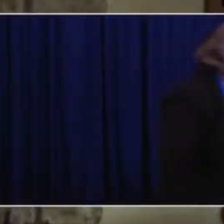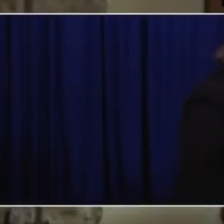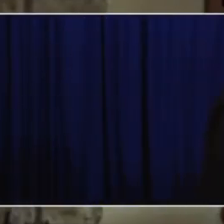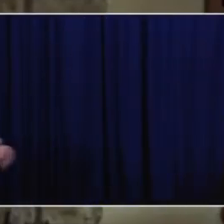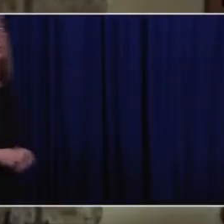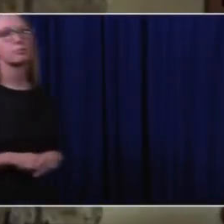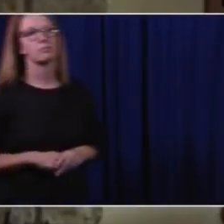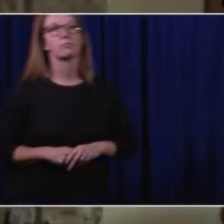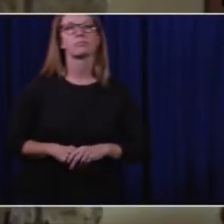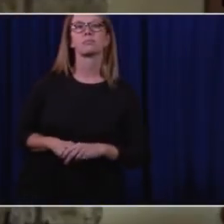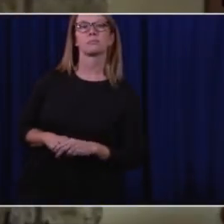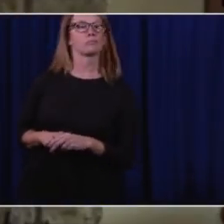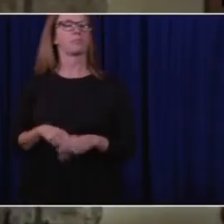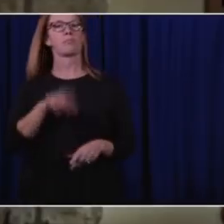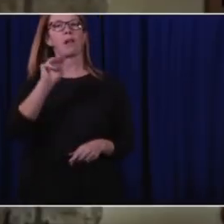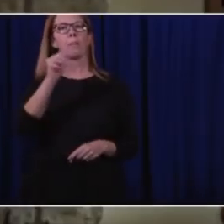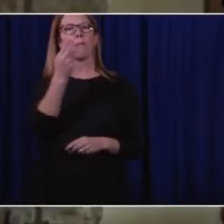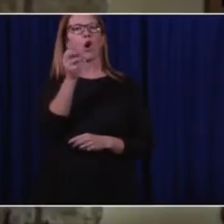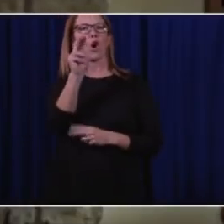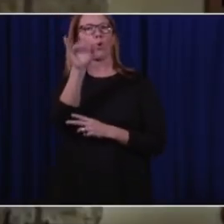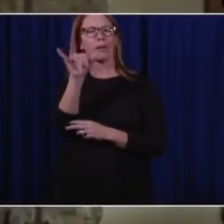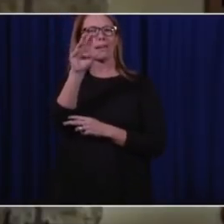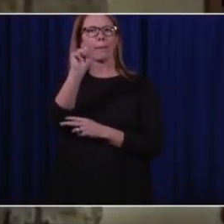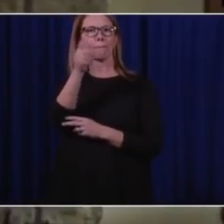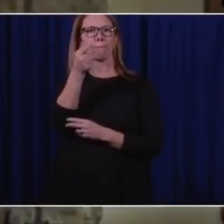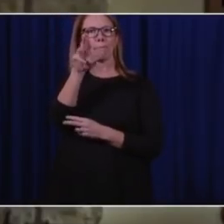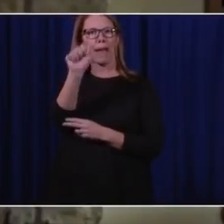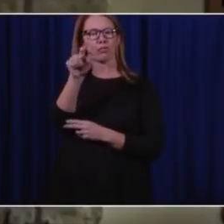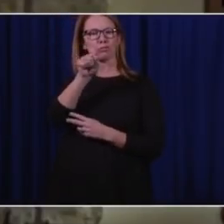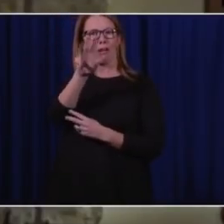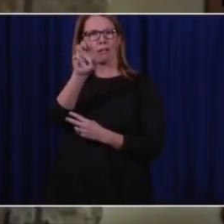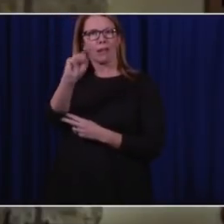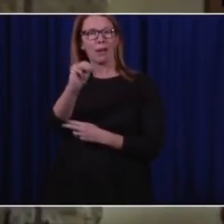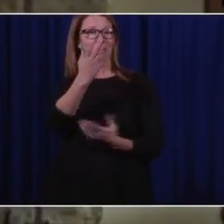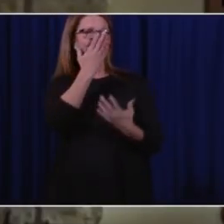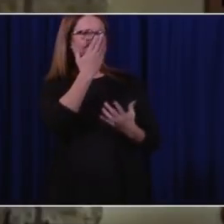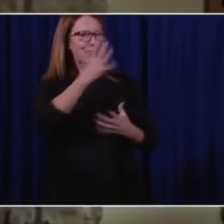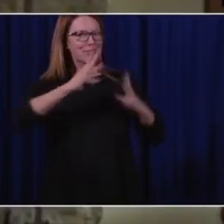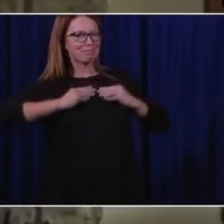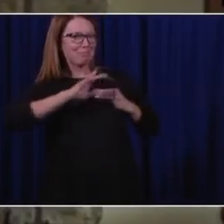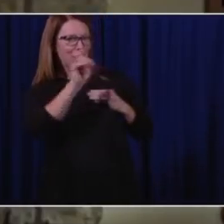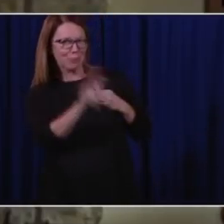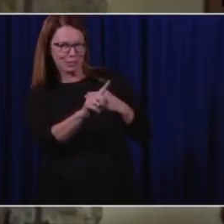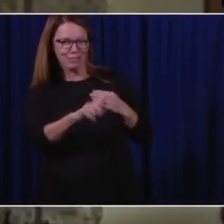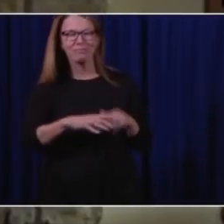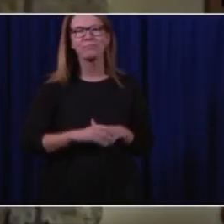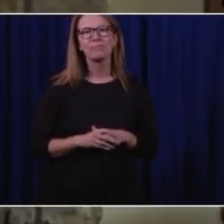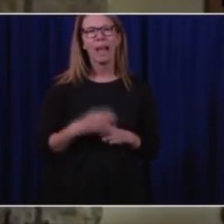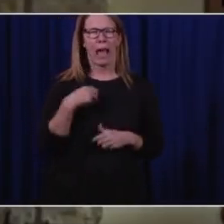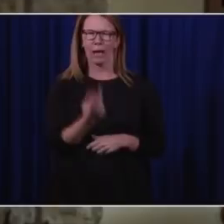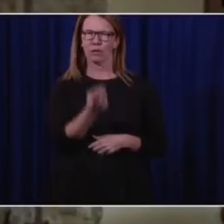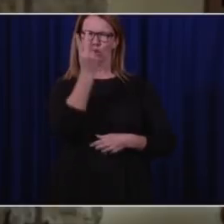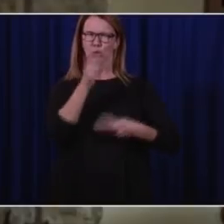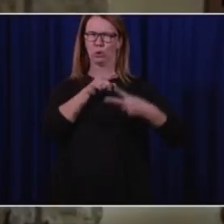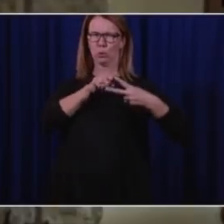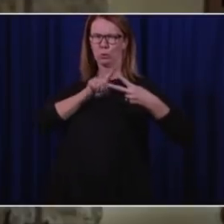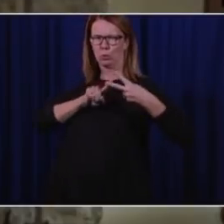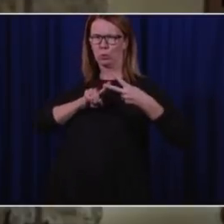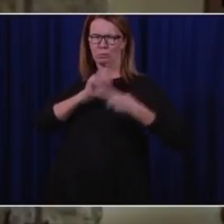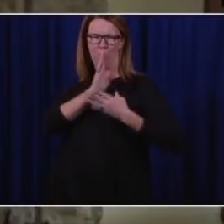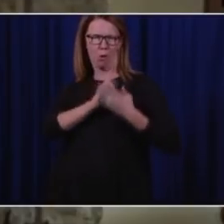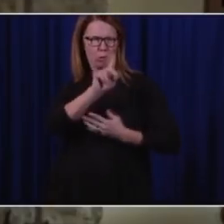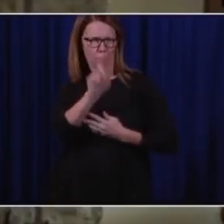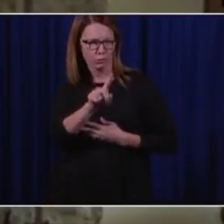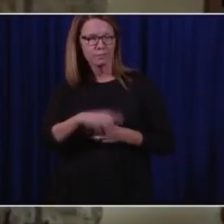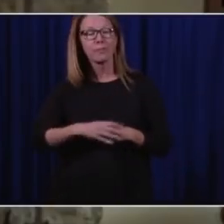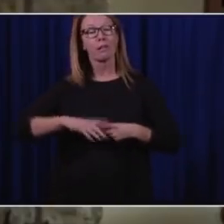at mahoningmatters.com. Thanks for taking my question. I've got a two-parter today. My